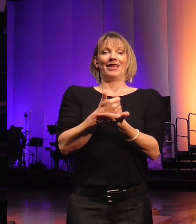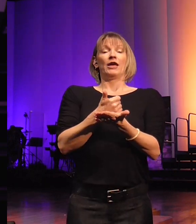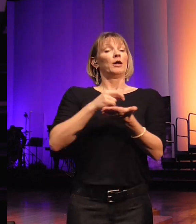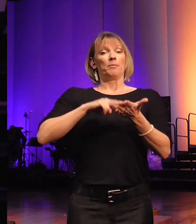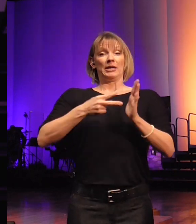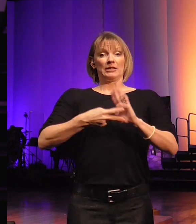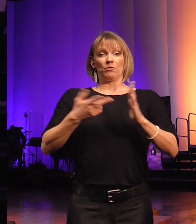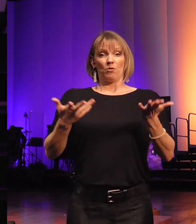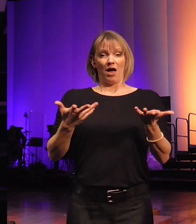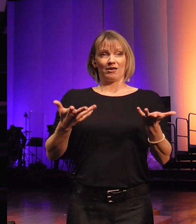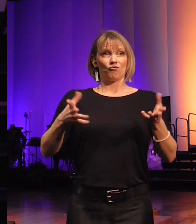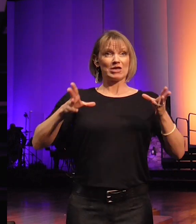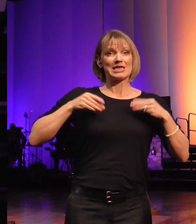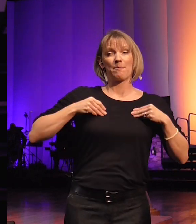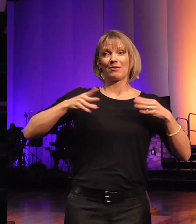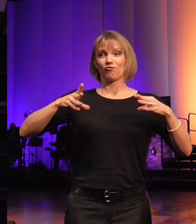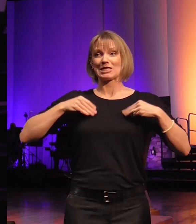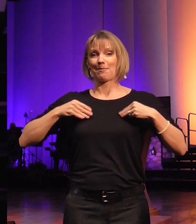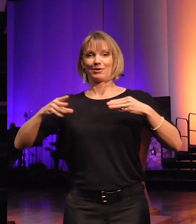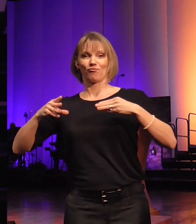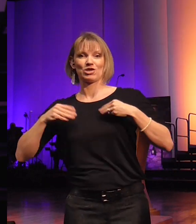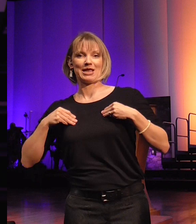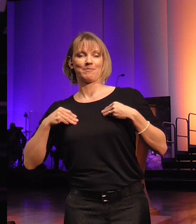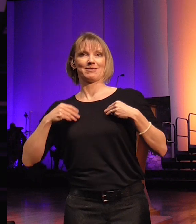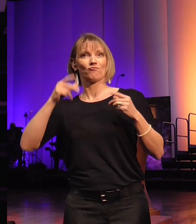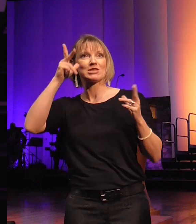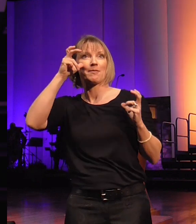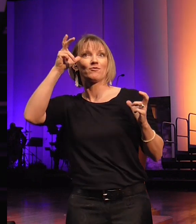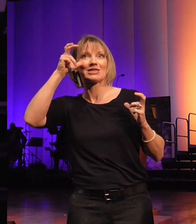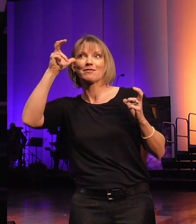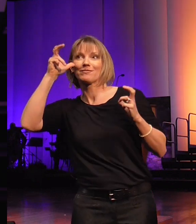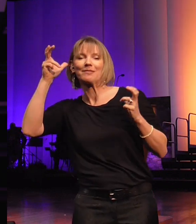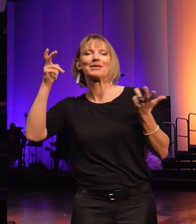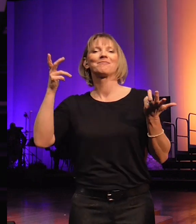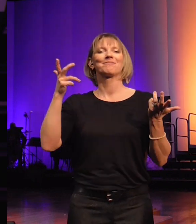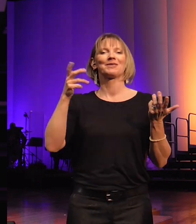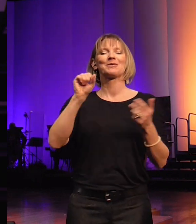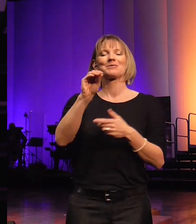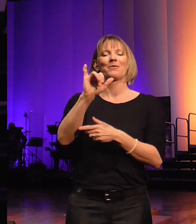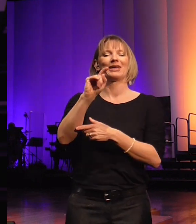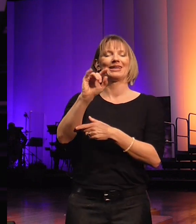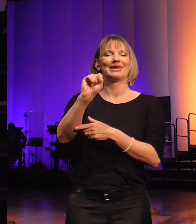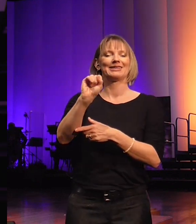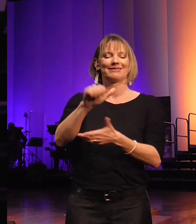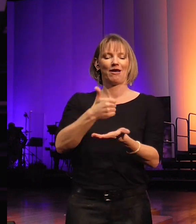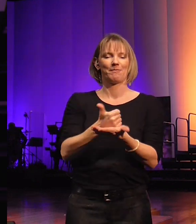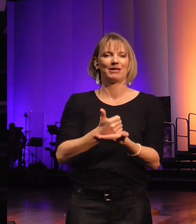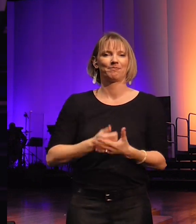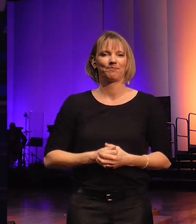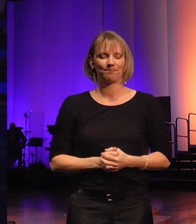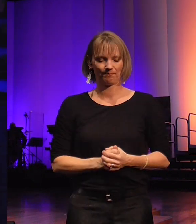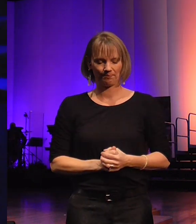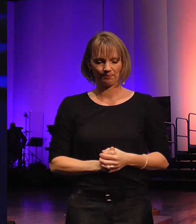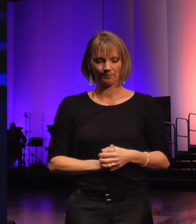that means receptive, receptive, receptive. And so it is. Amen.